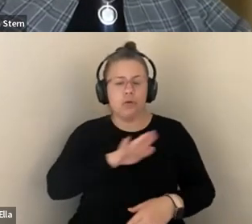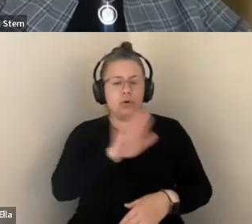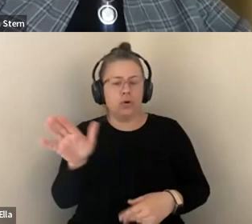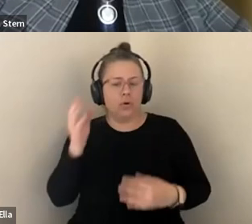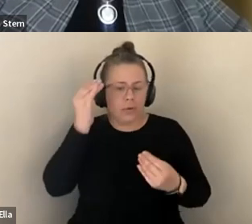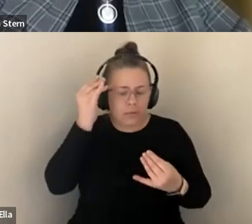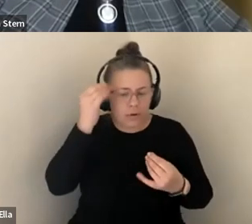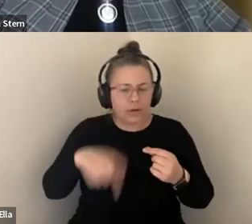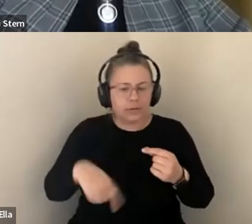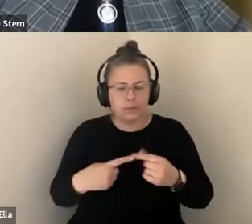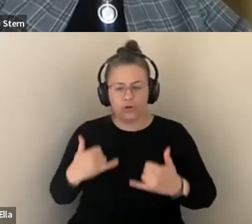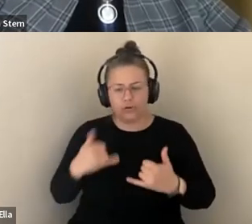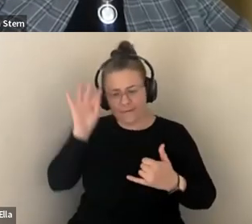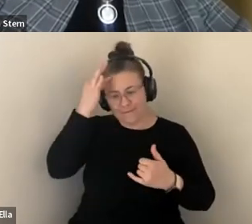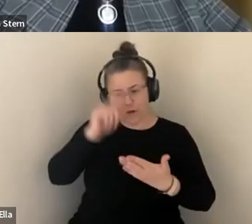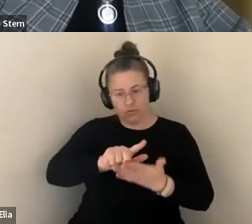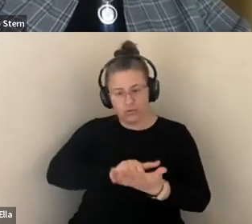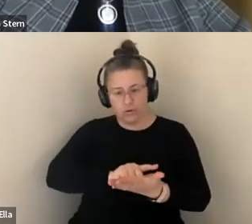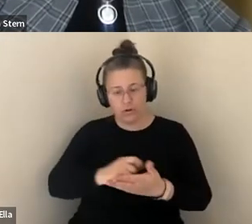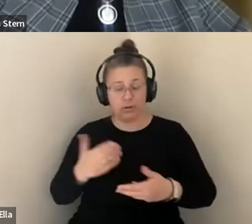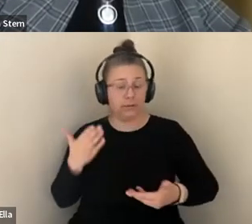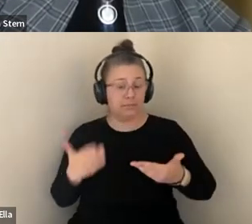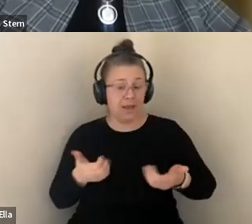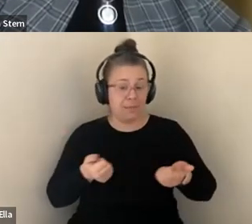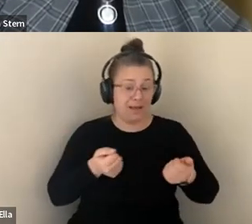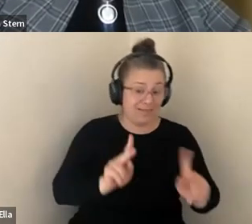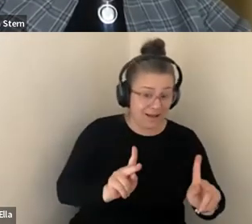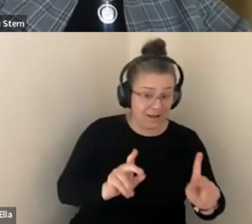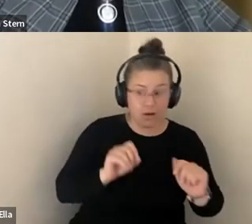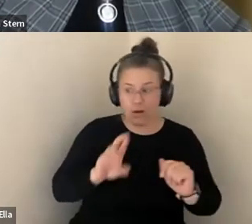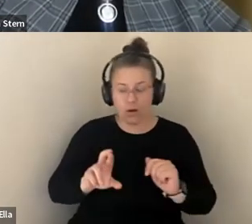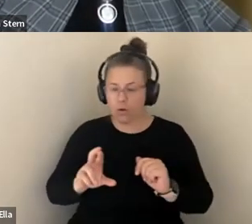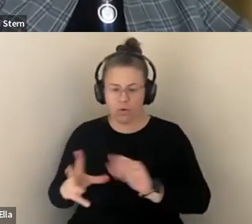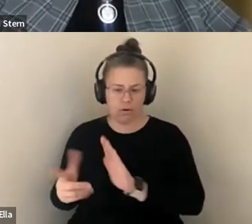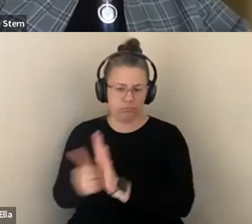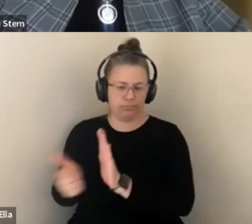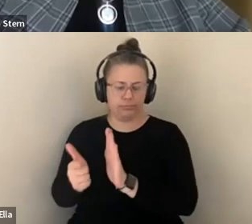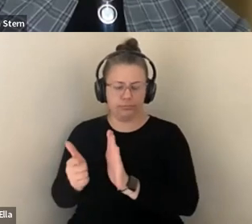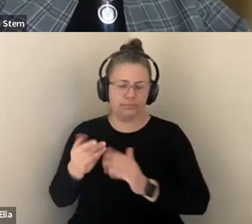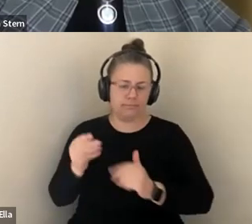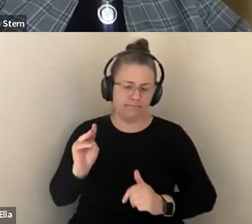or disallow the misuse of mass collection of every newborn in America.